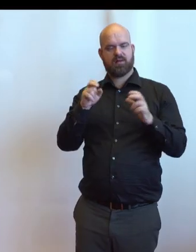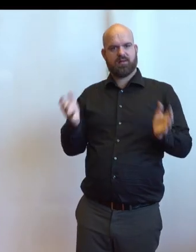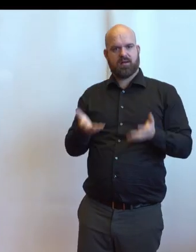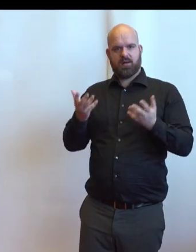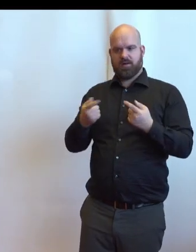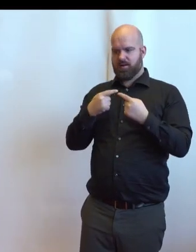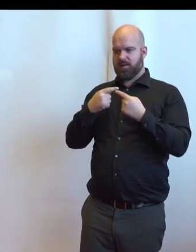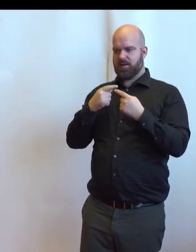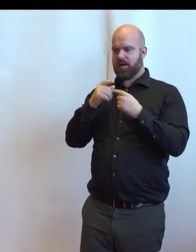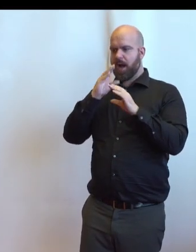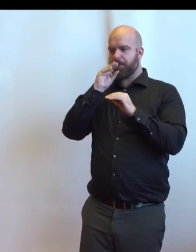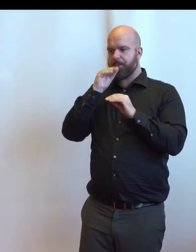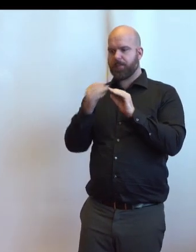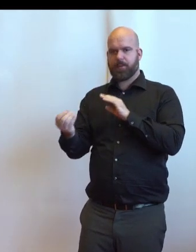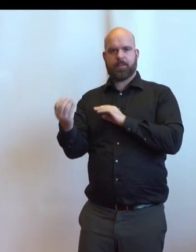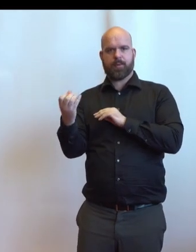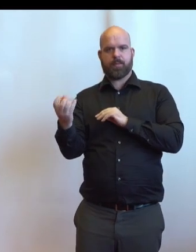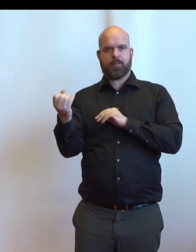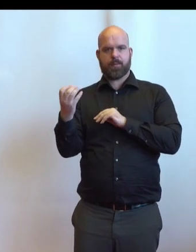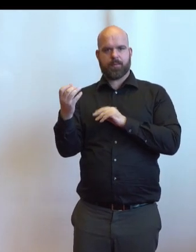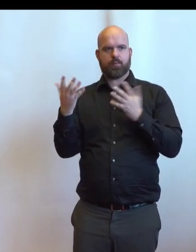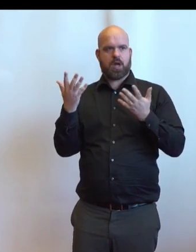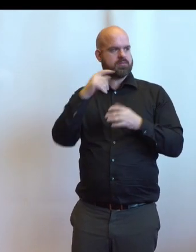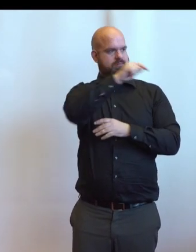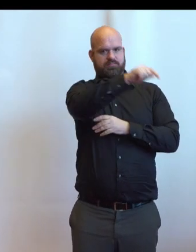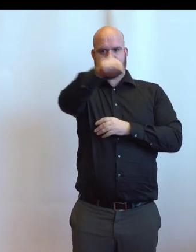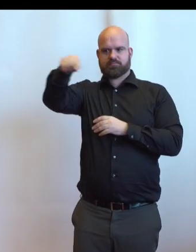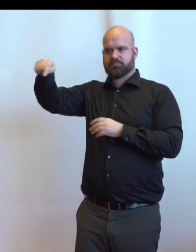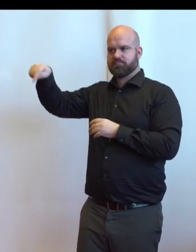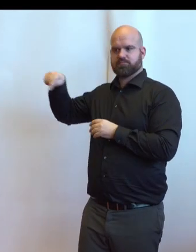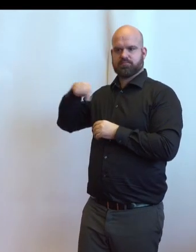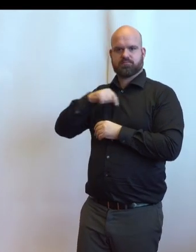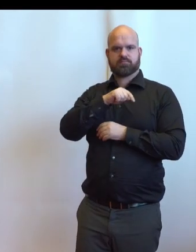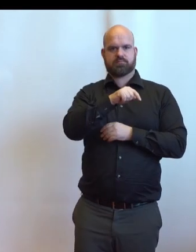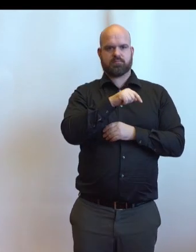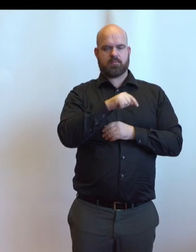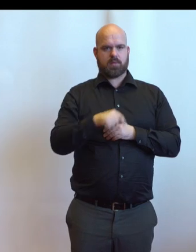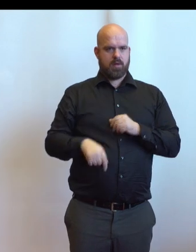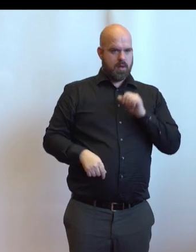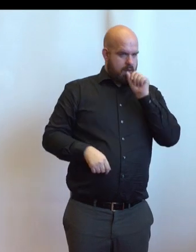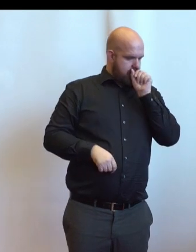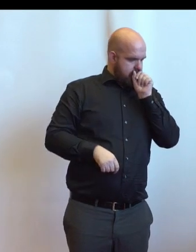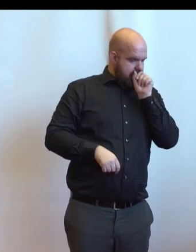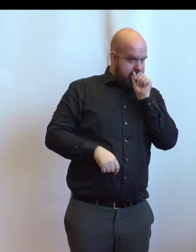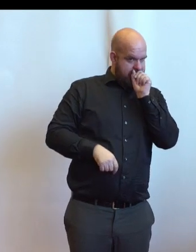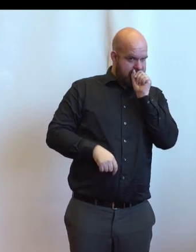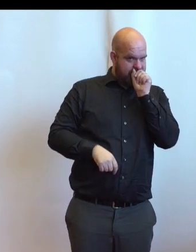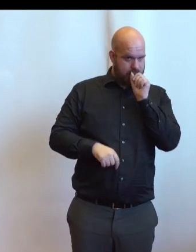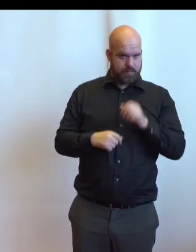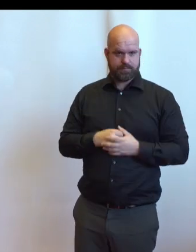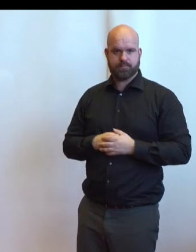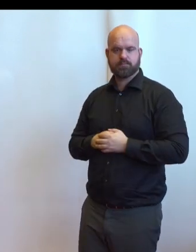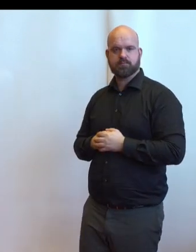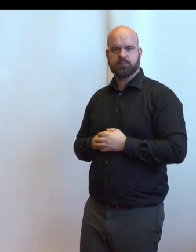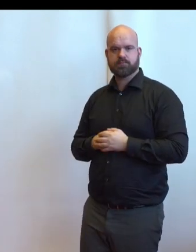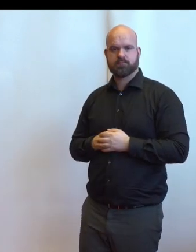for the visually impaired. This solution leverages some of the latest artificial intelligence technologies as